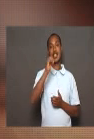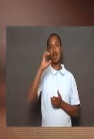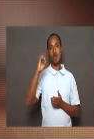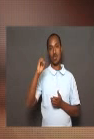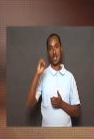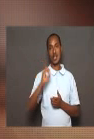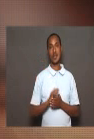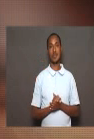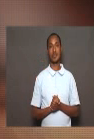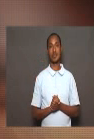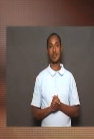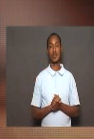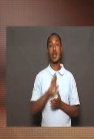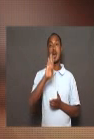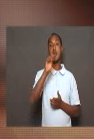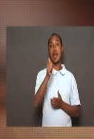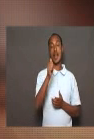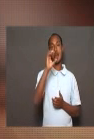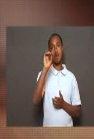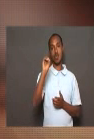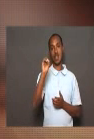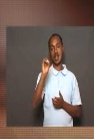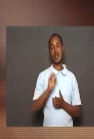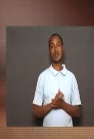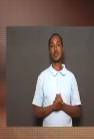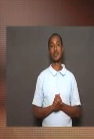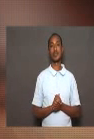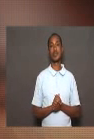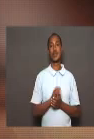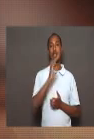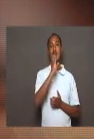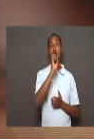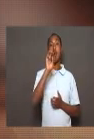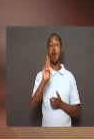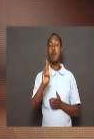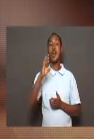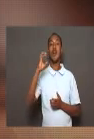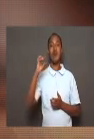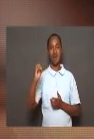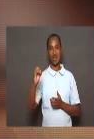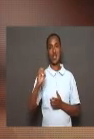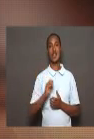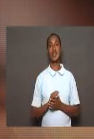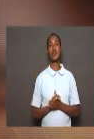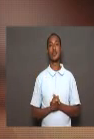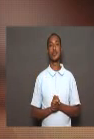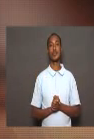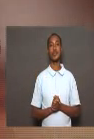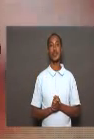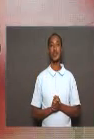calcium oxide, barium oxide, and copper oxide.